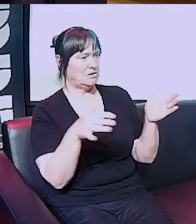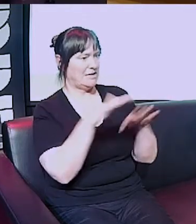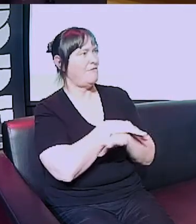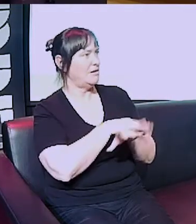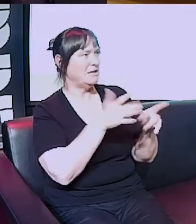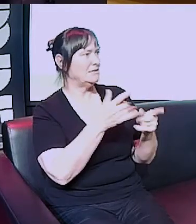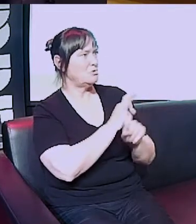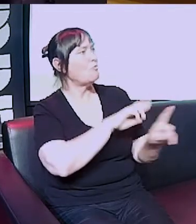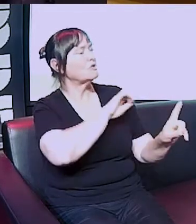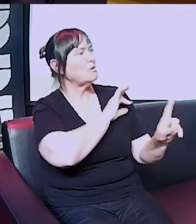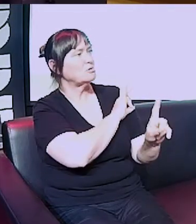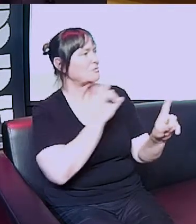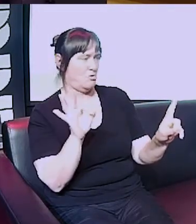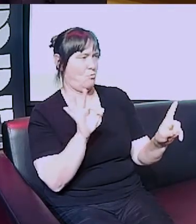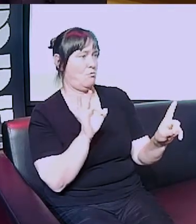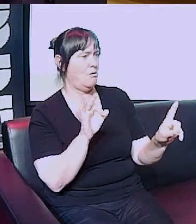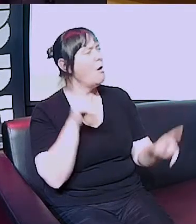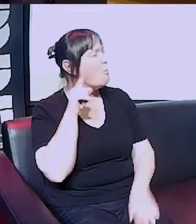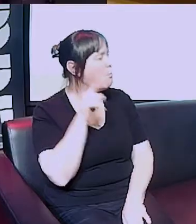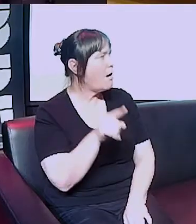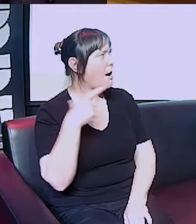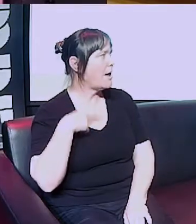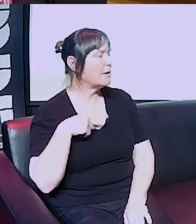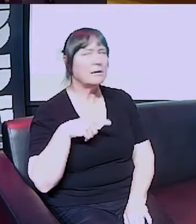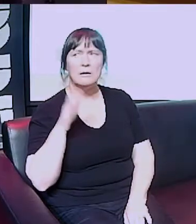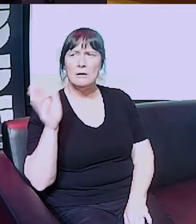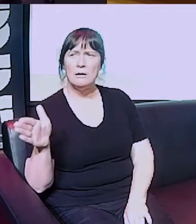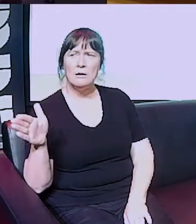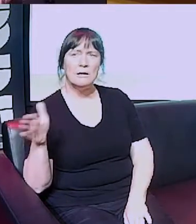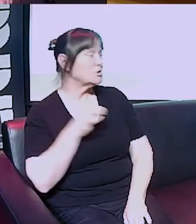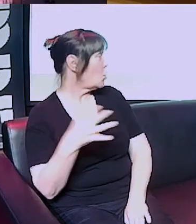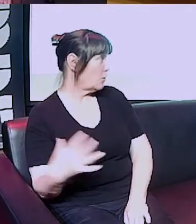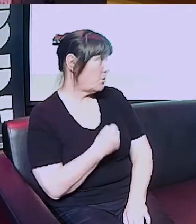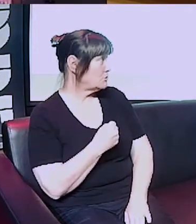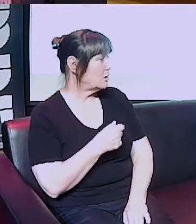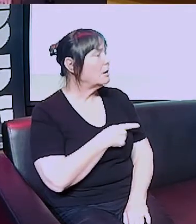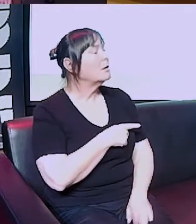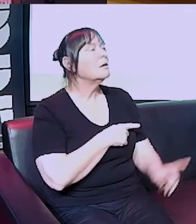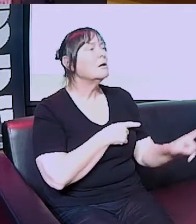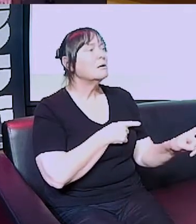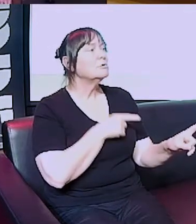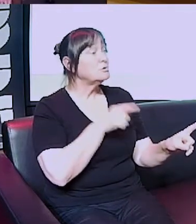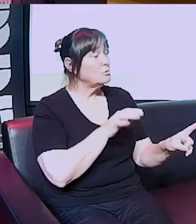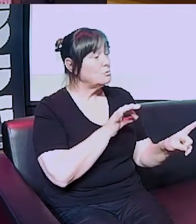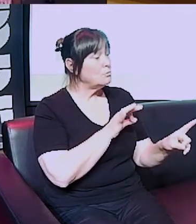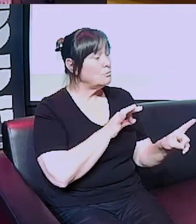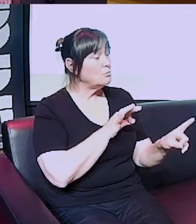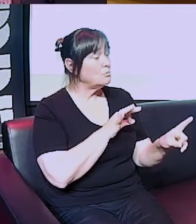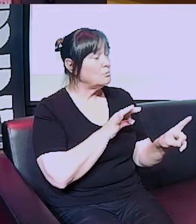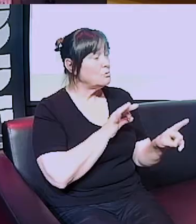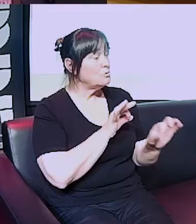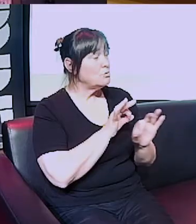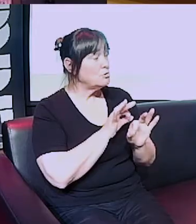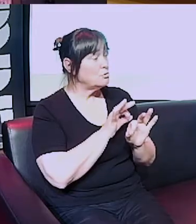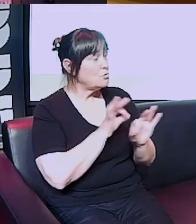couple of decades. Why is that? Do you not then have, thank you, do you not have faith in the